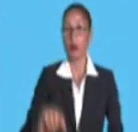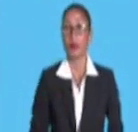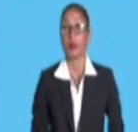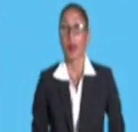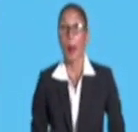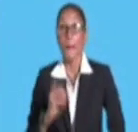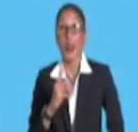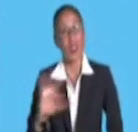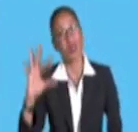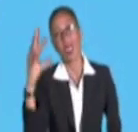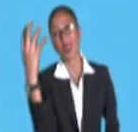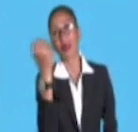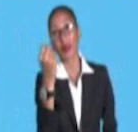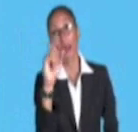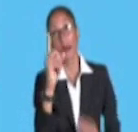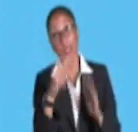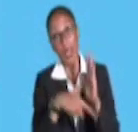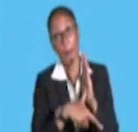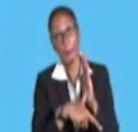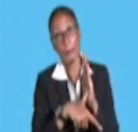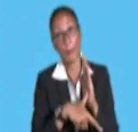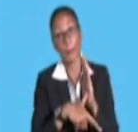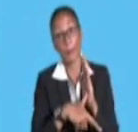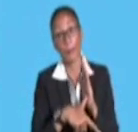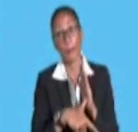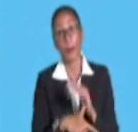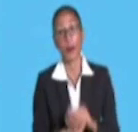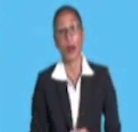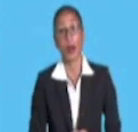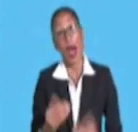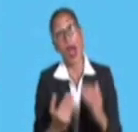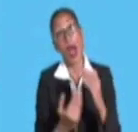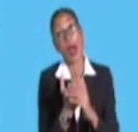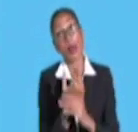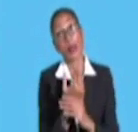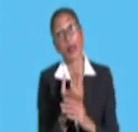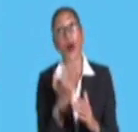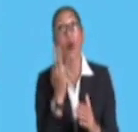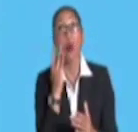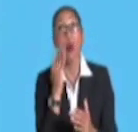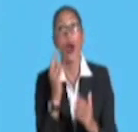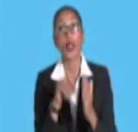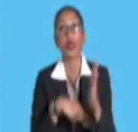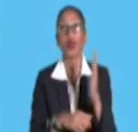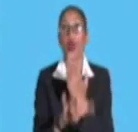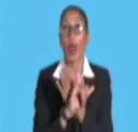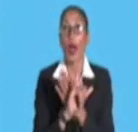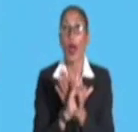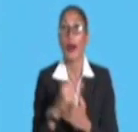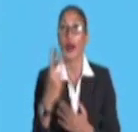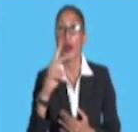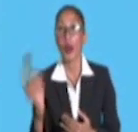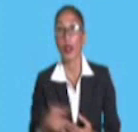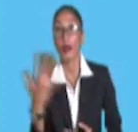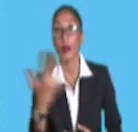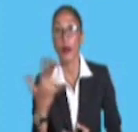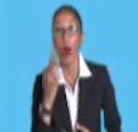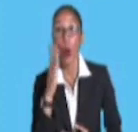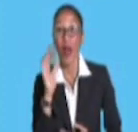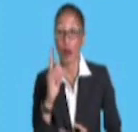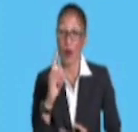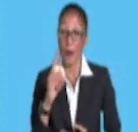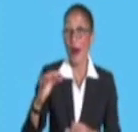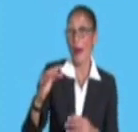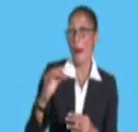I was not successful on the first count of votes, I entered Parliament in July of 2015 upon the resignation of a